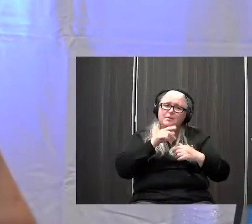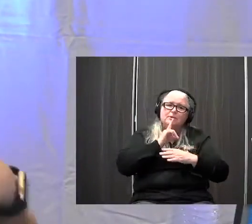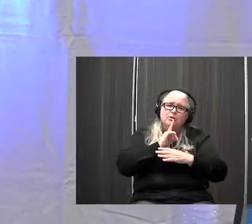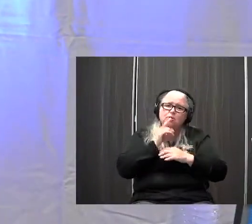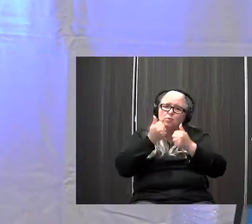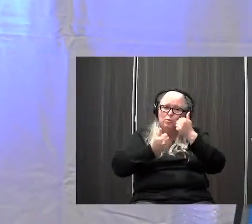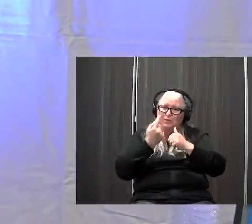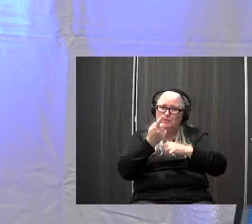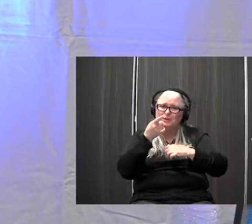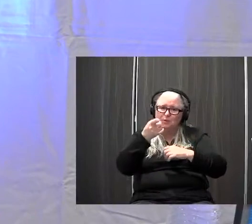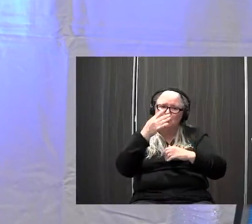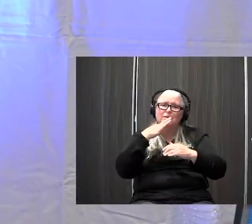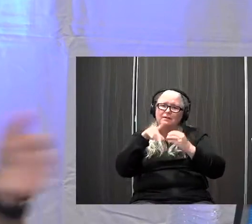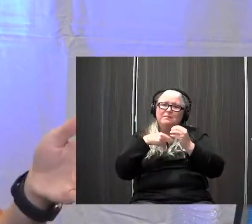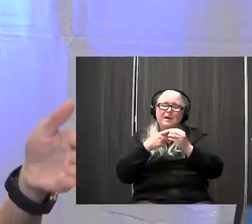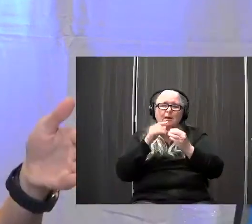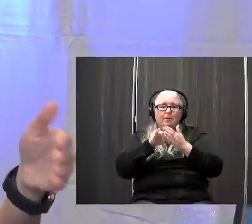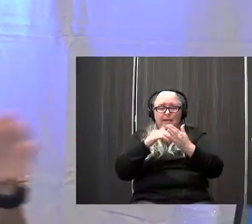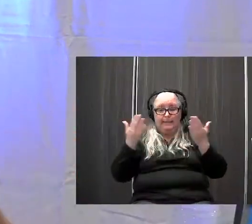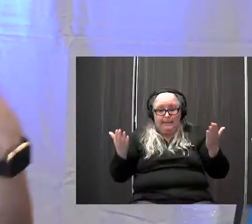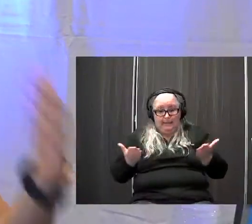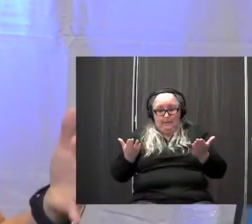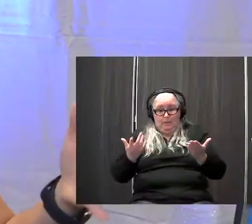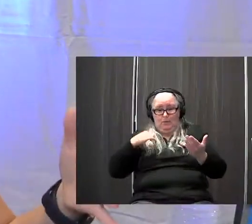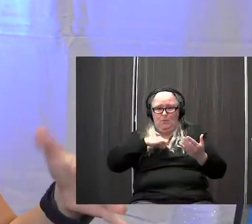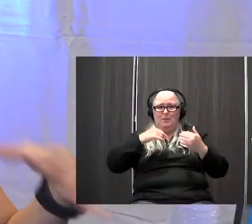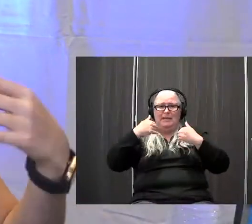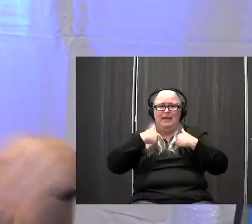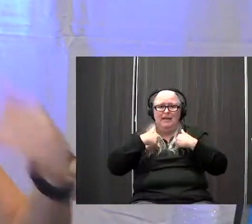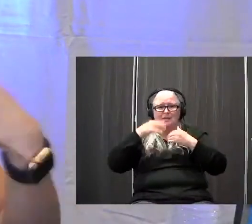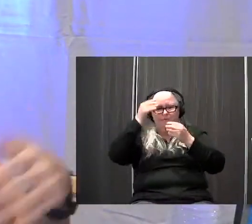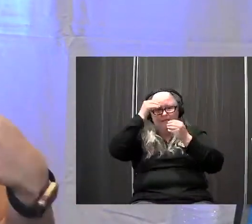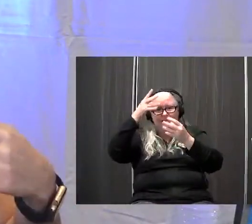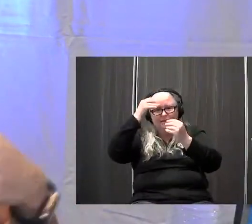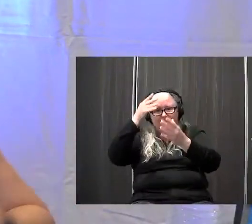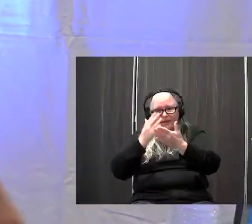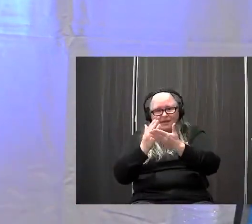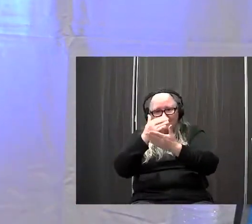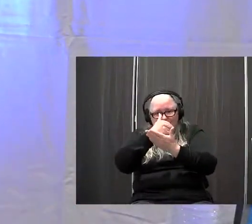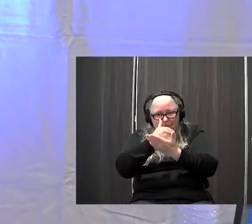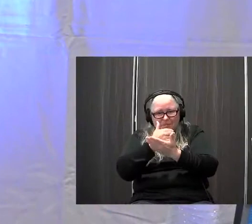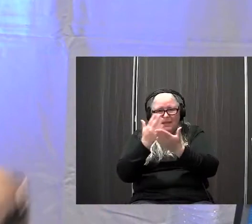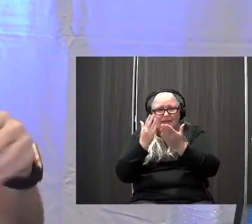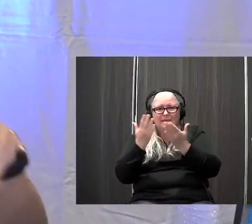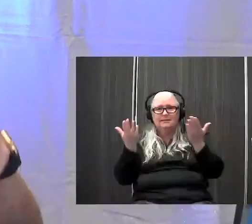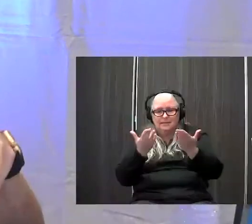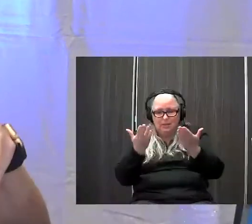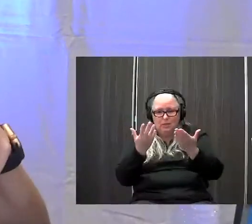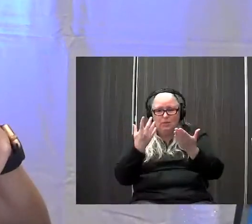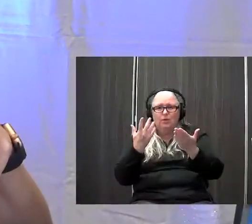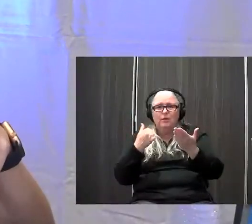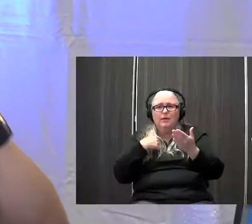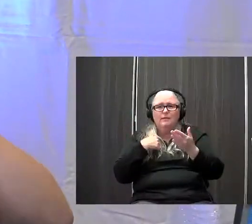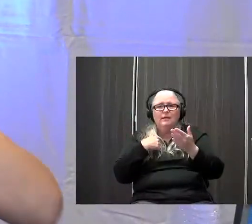referring to. I do know, here we have a database for the center that's in development. And as